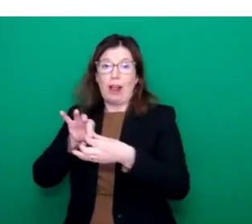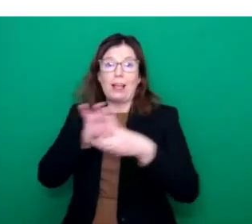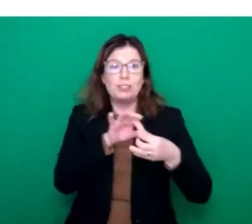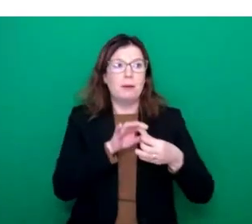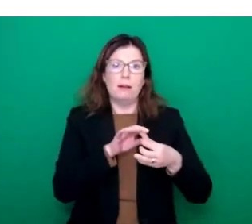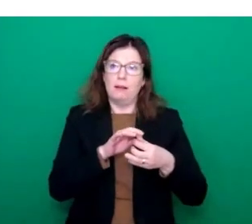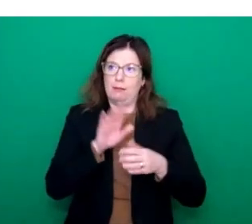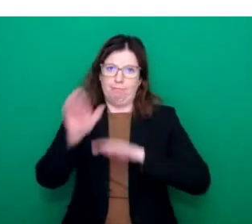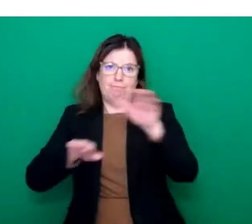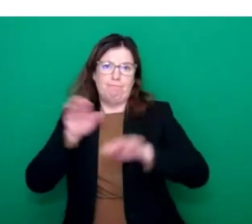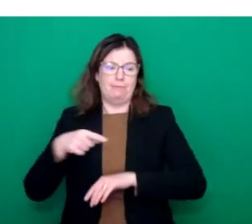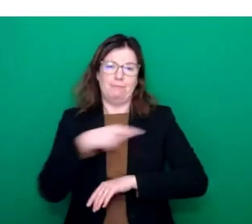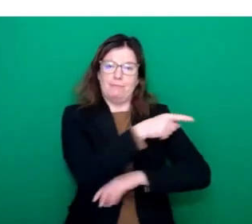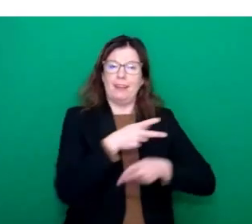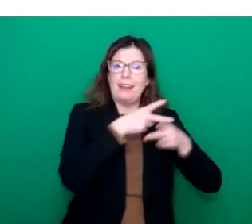care.